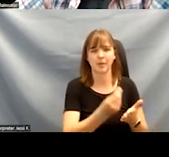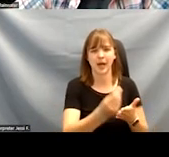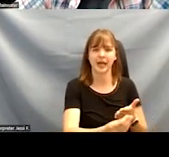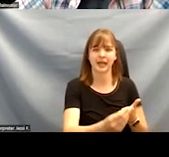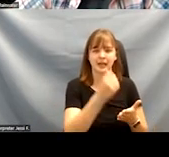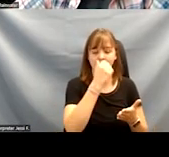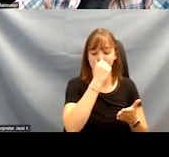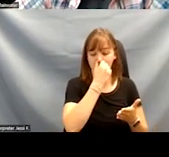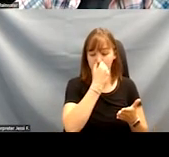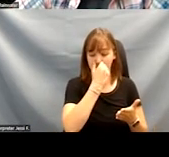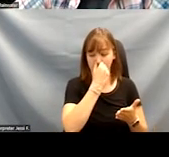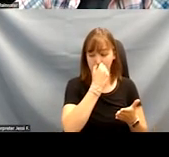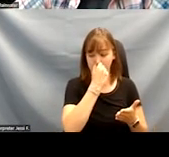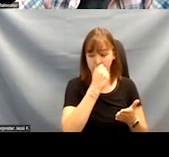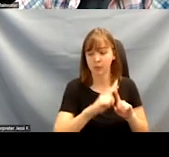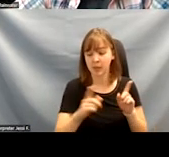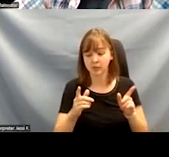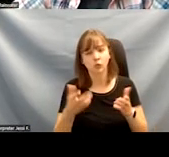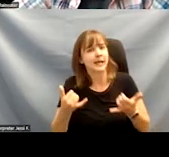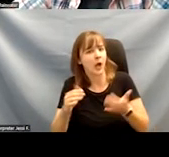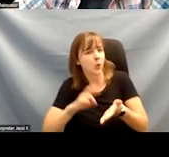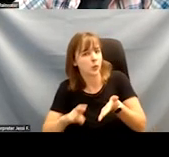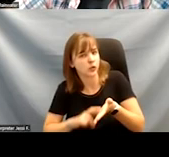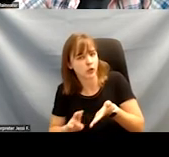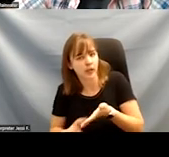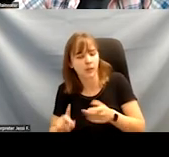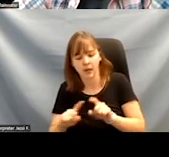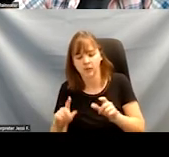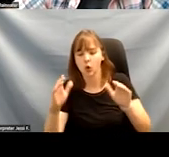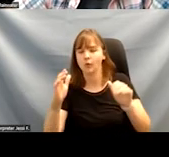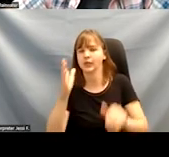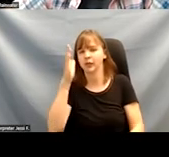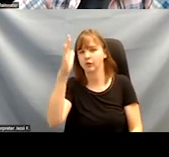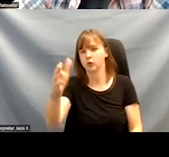So maybe in the future that we can have it in our